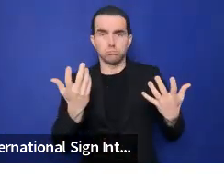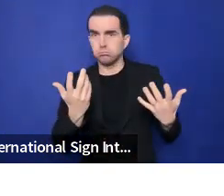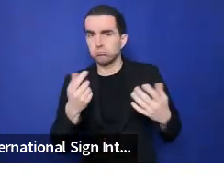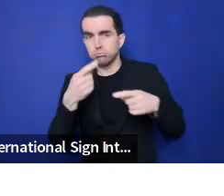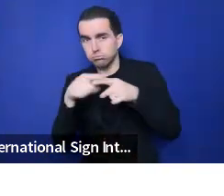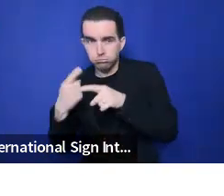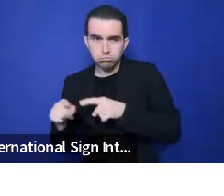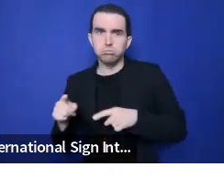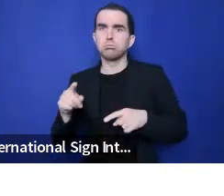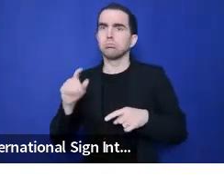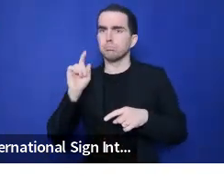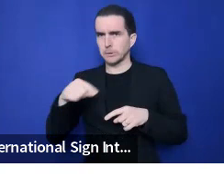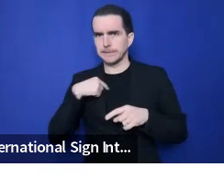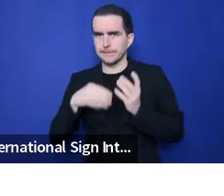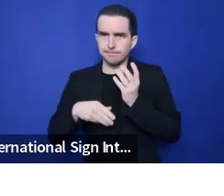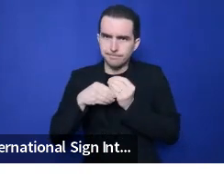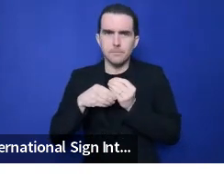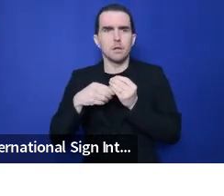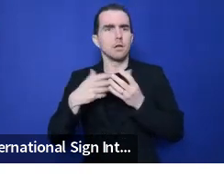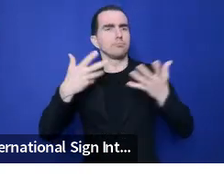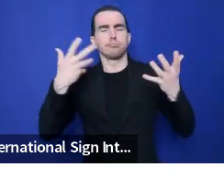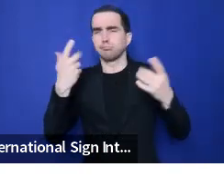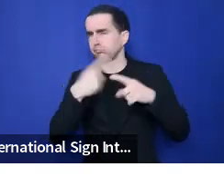city. When I went to see